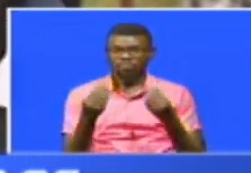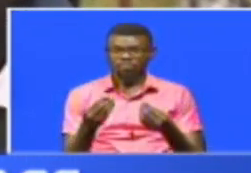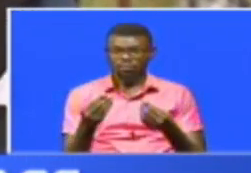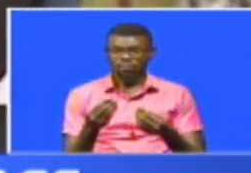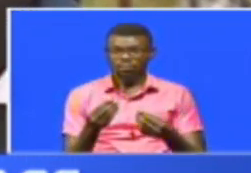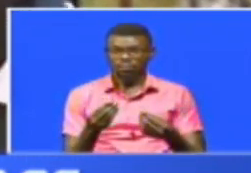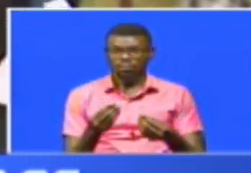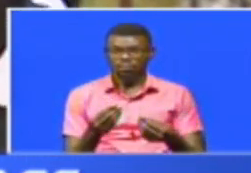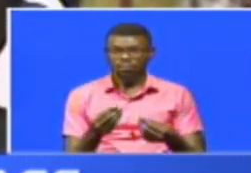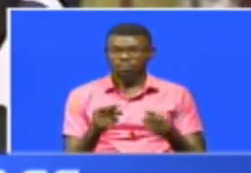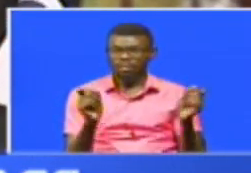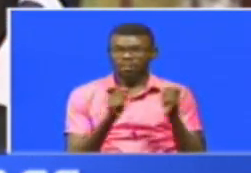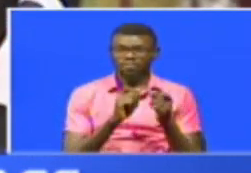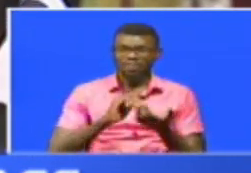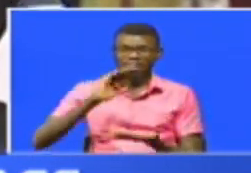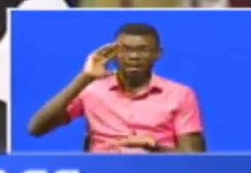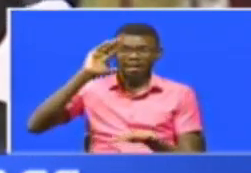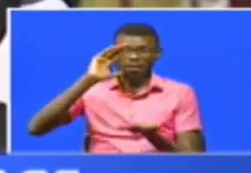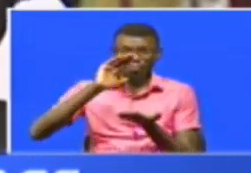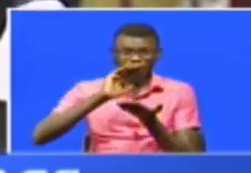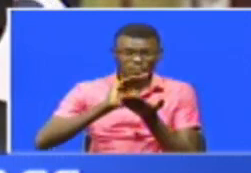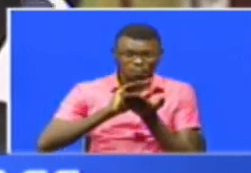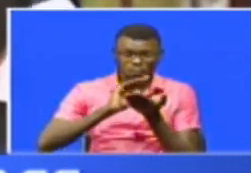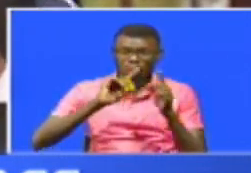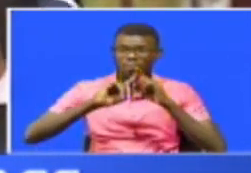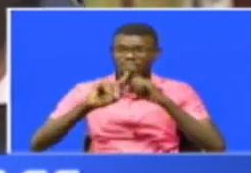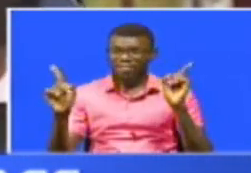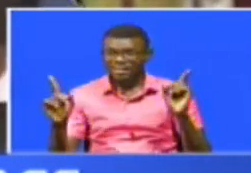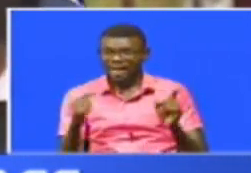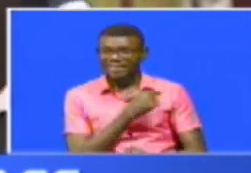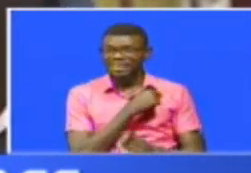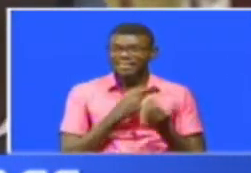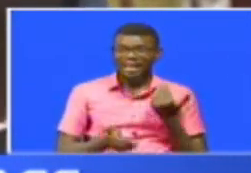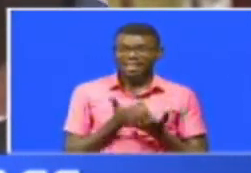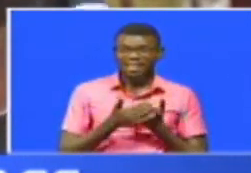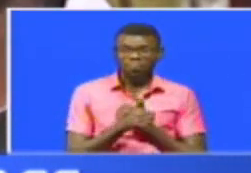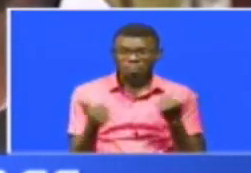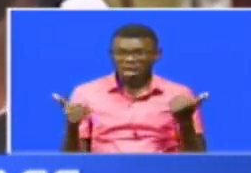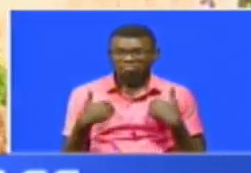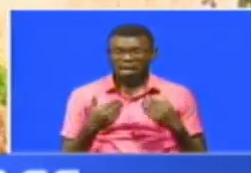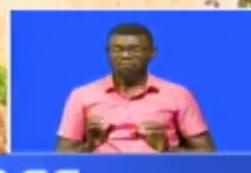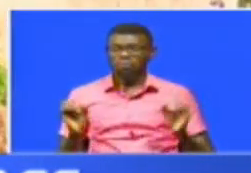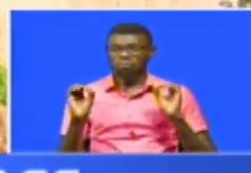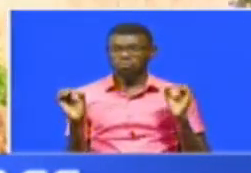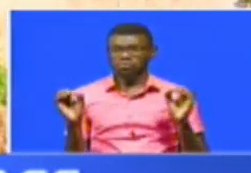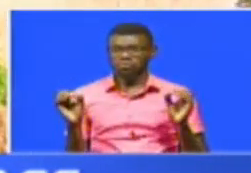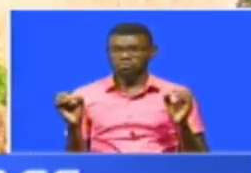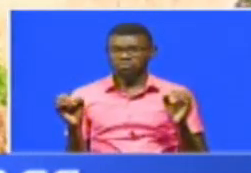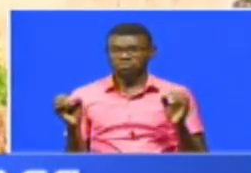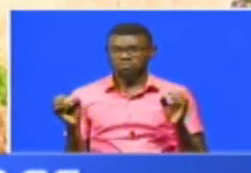pains. Otherwise, just proper treatment, we don't have that access.